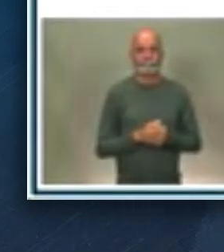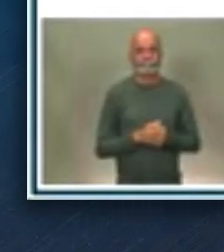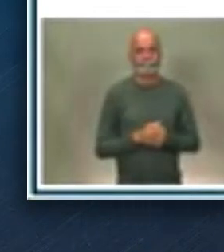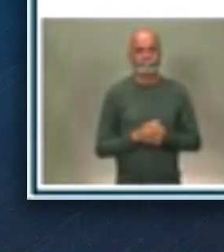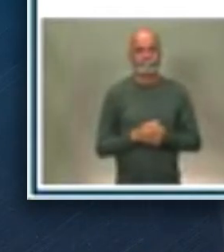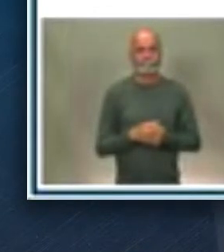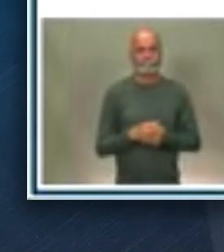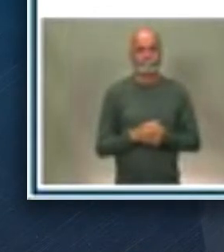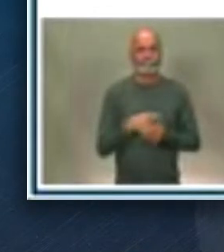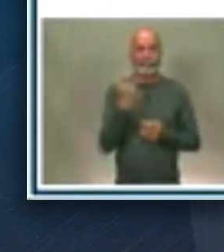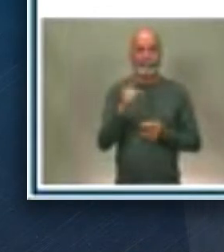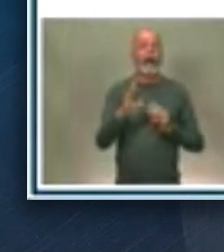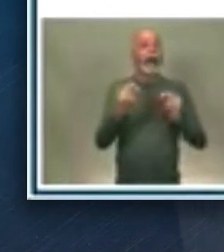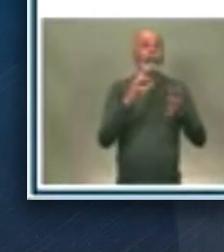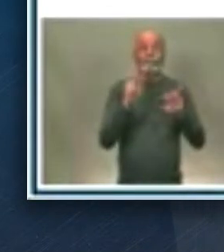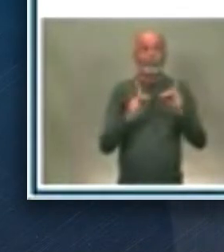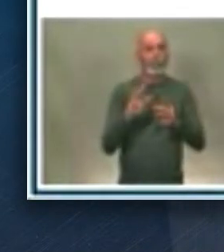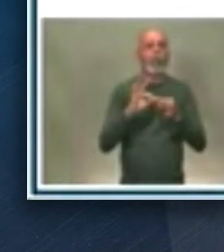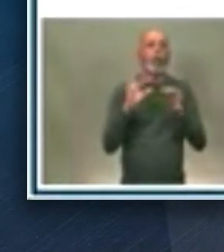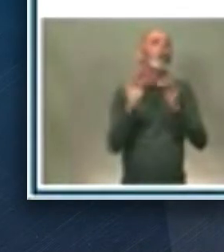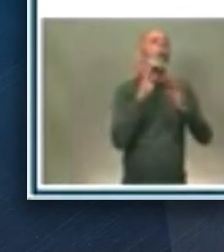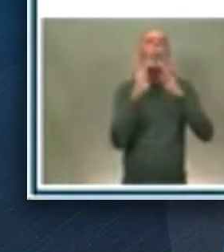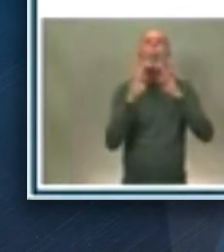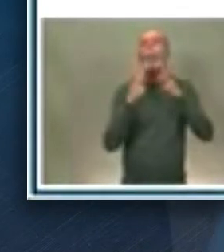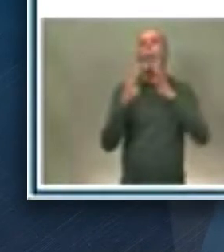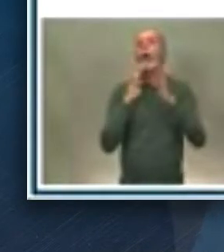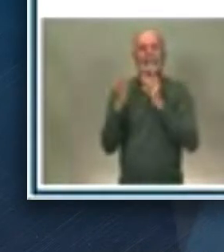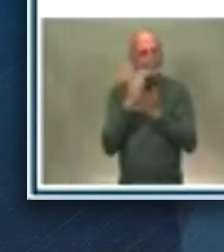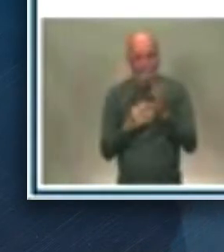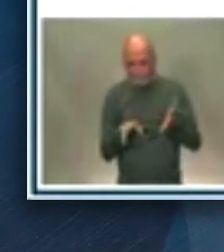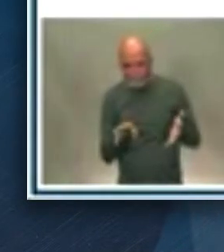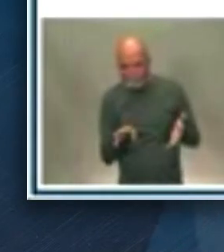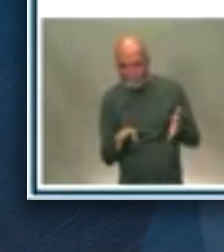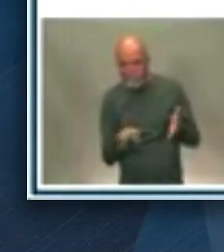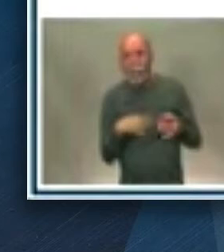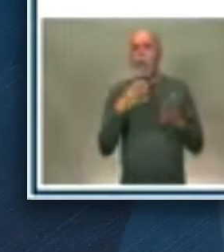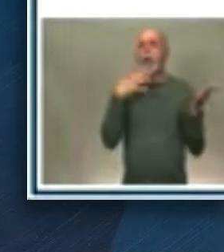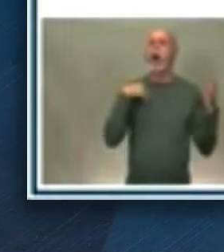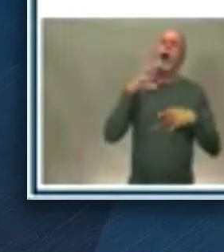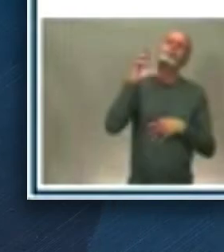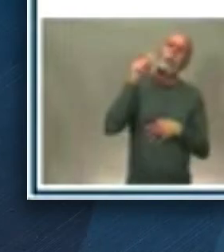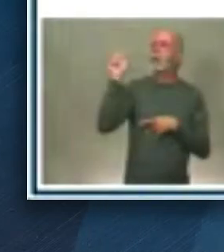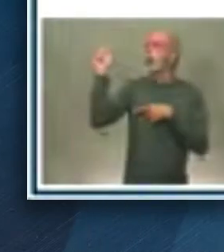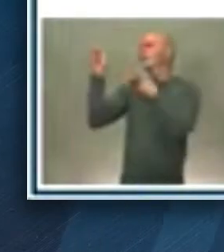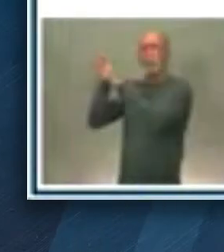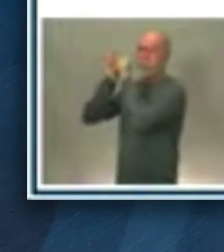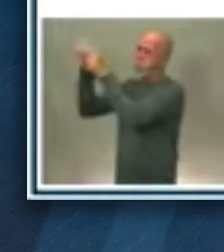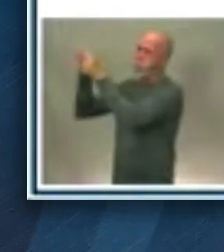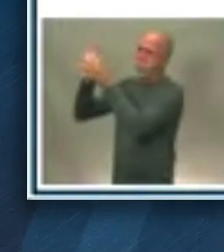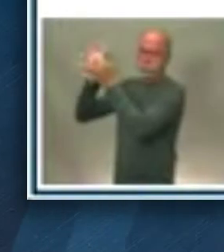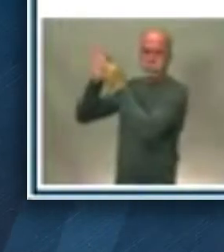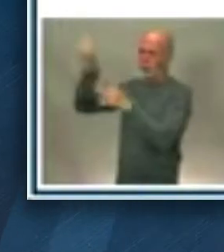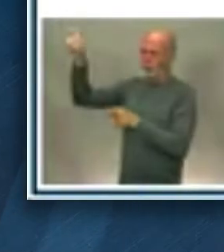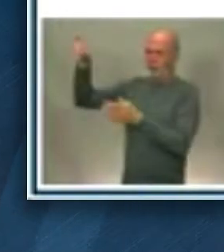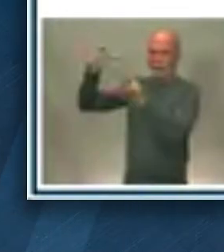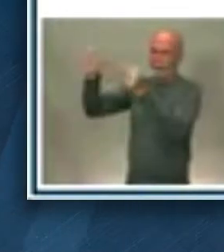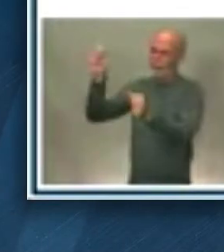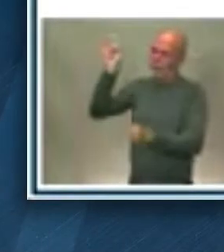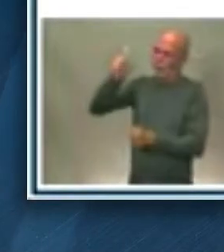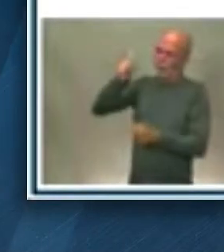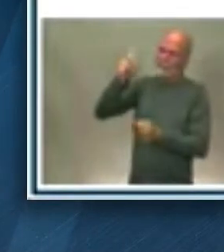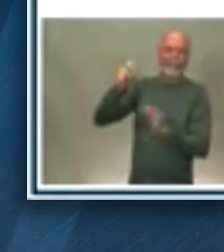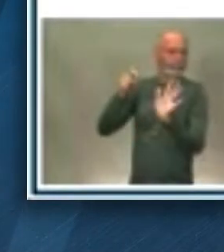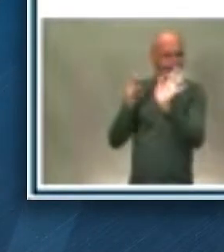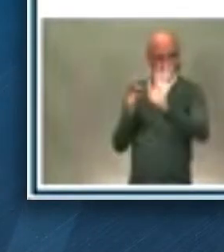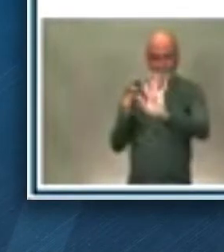So for anyone who says that rent control is the solution to the housing crisis in this province, it's not. That's